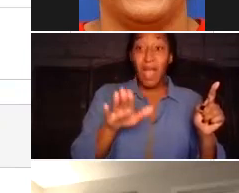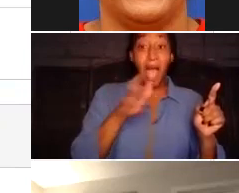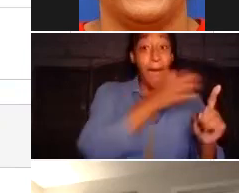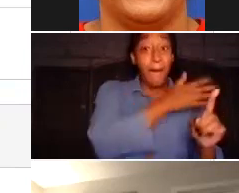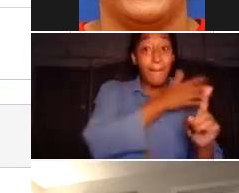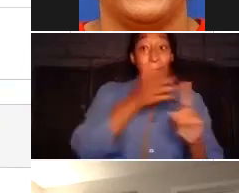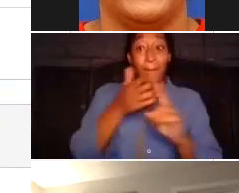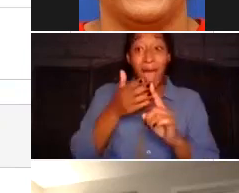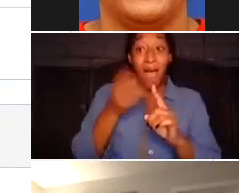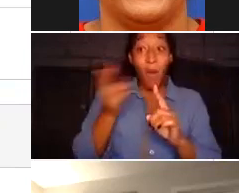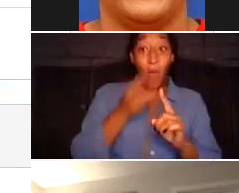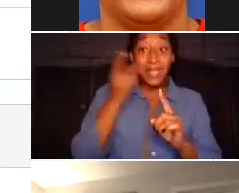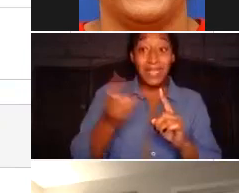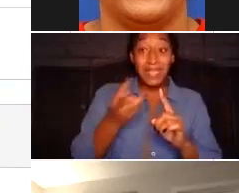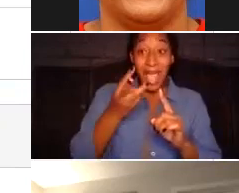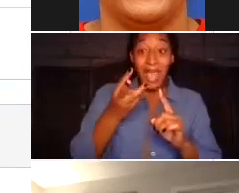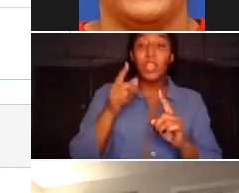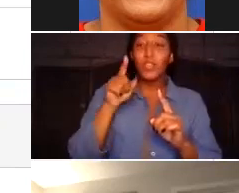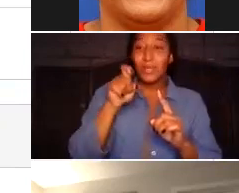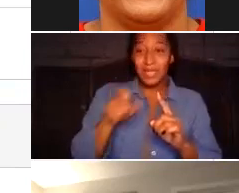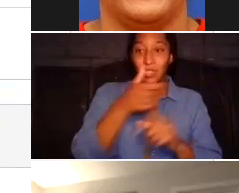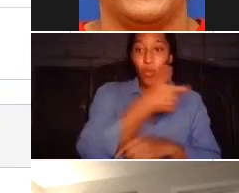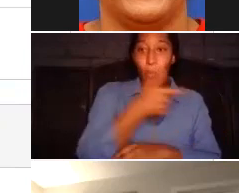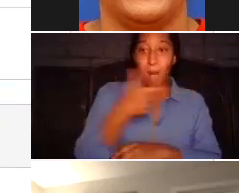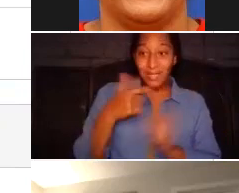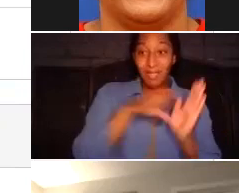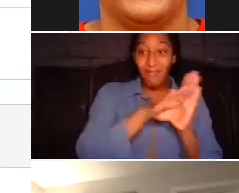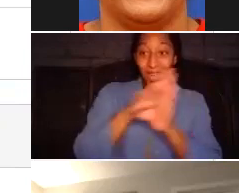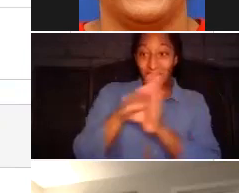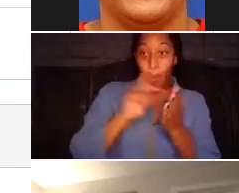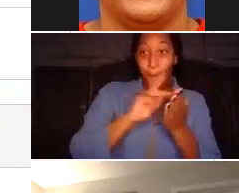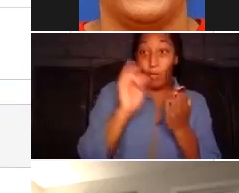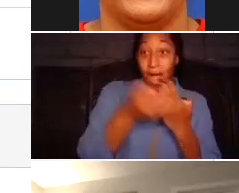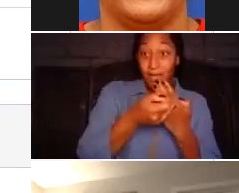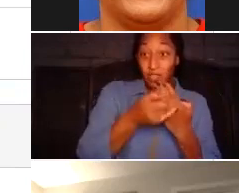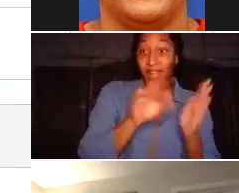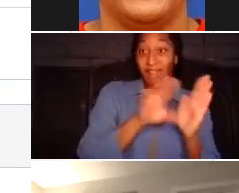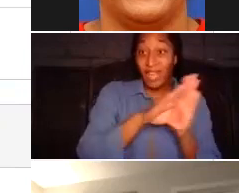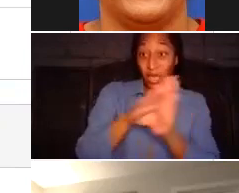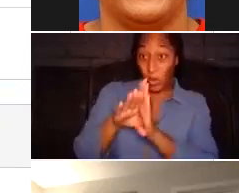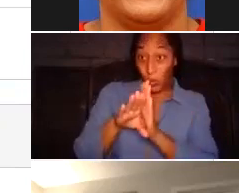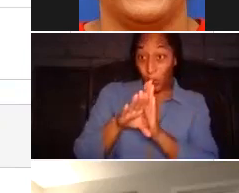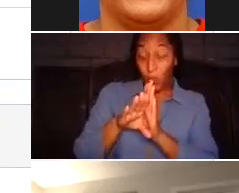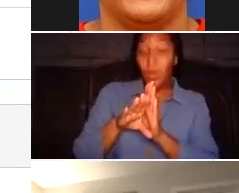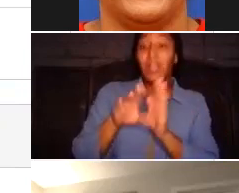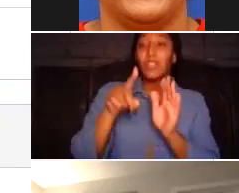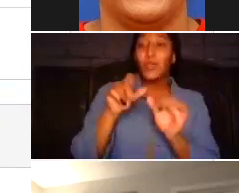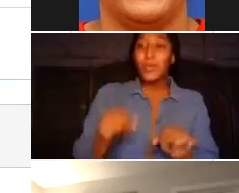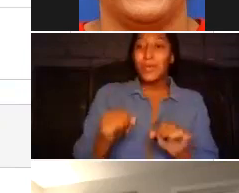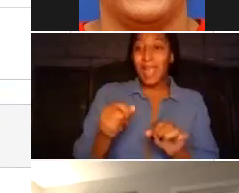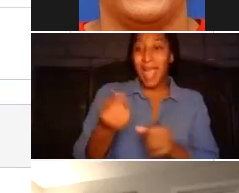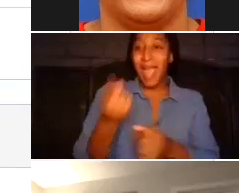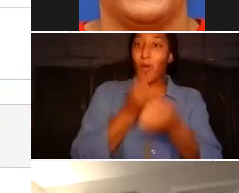of business. Okay? Covering and answer the project video, answering any questions you have about